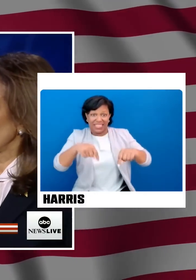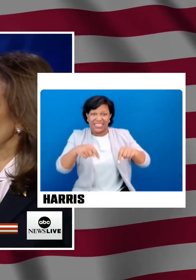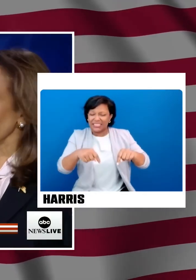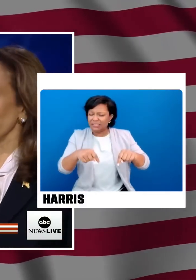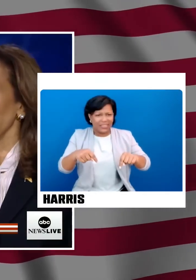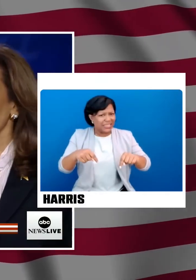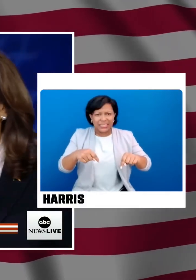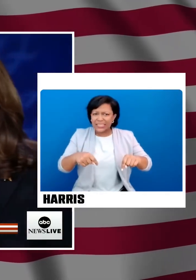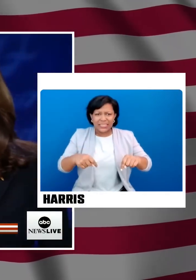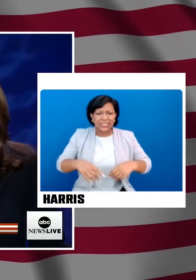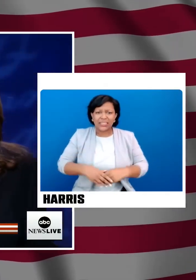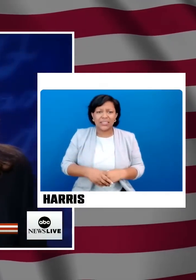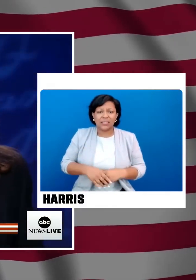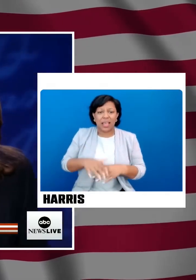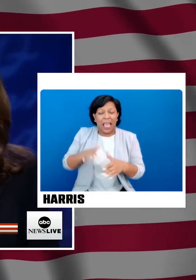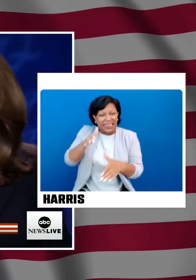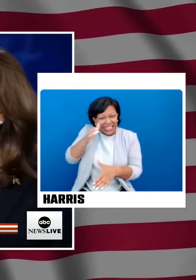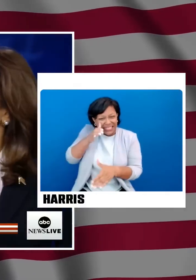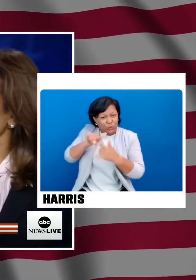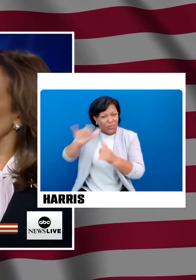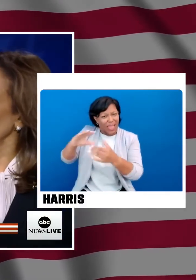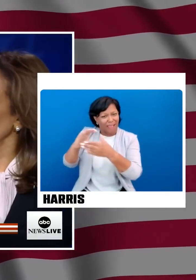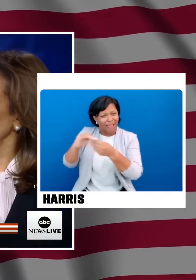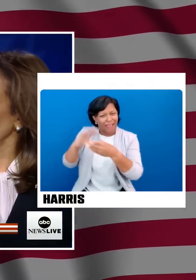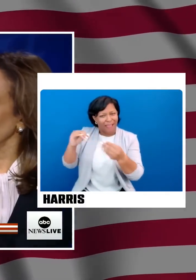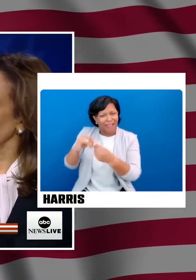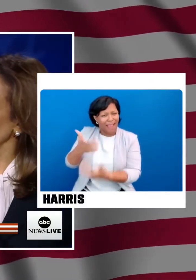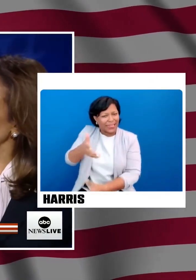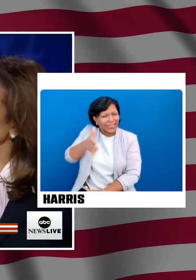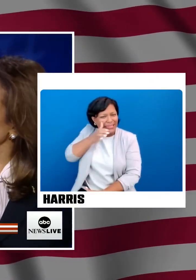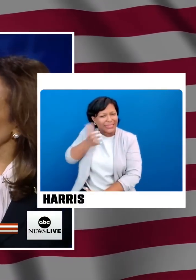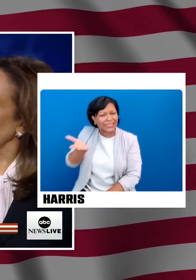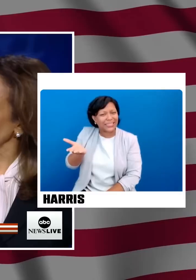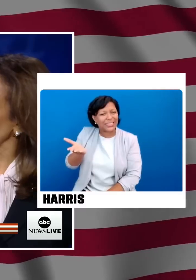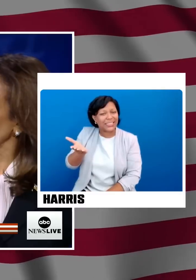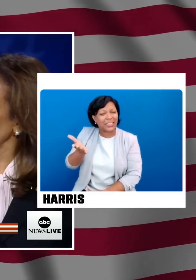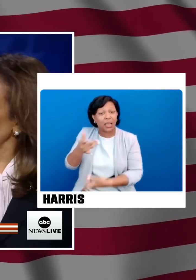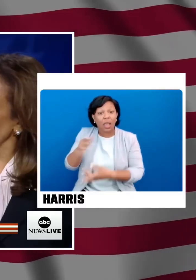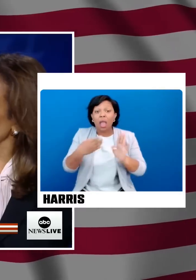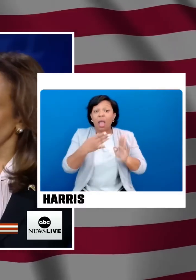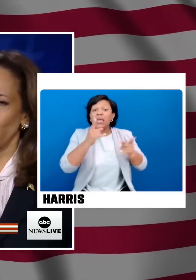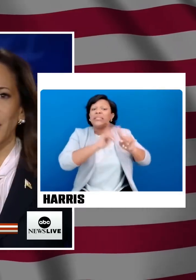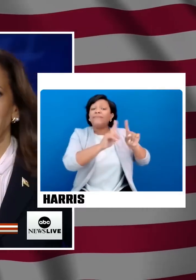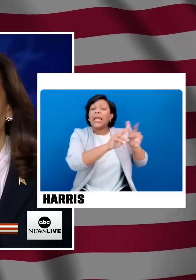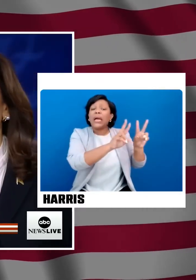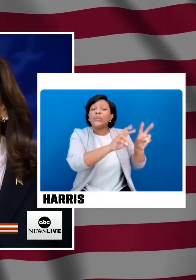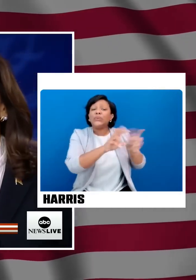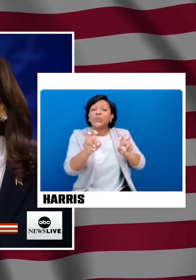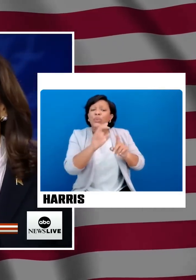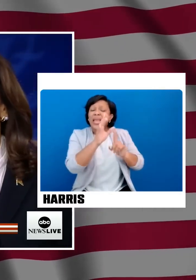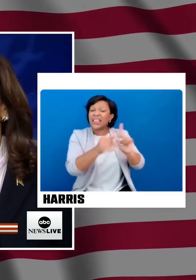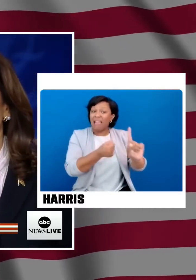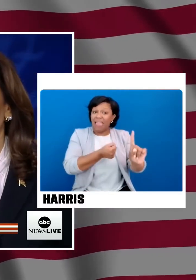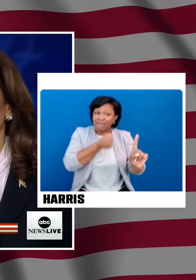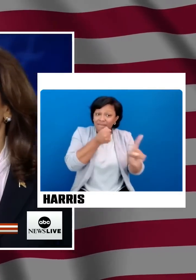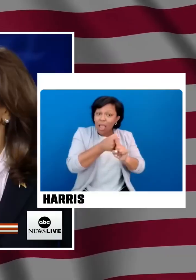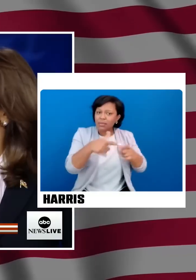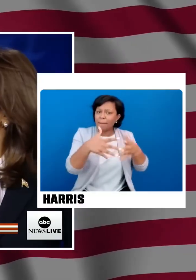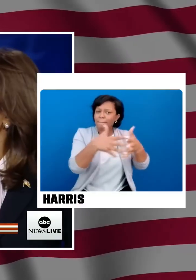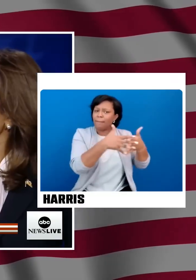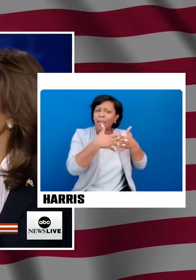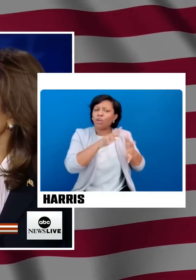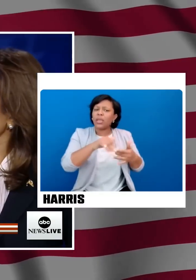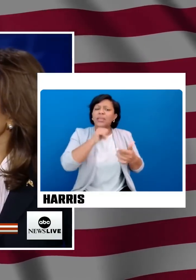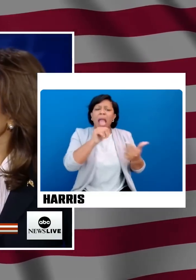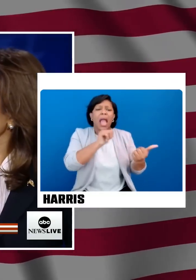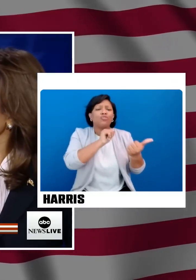rhetoric, when the issues that affect the American people are not being addressed, I think the choice is clear in this election. President